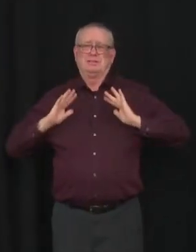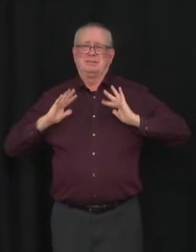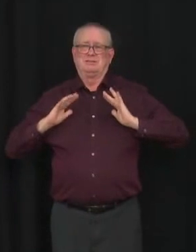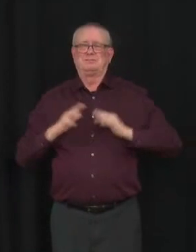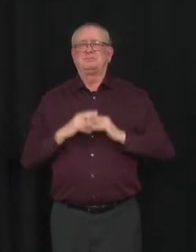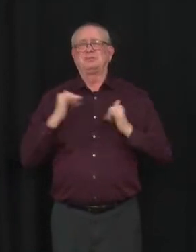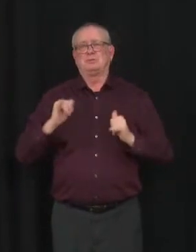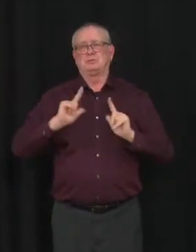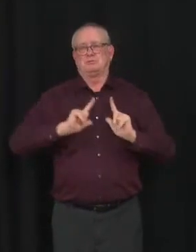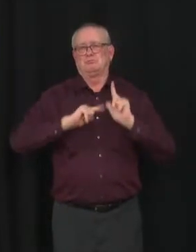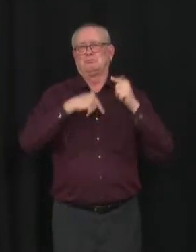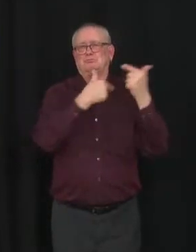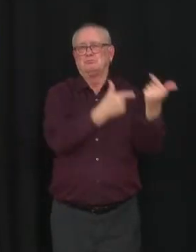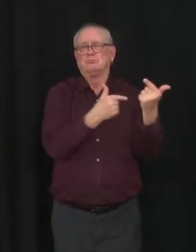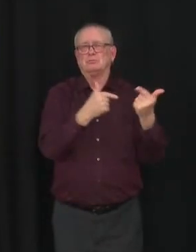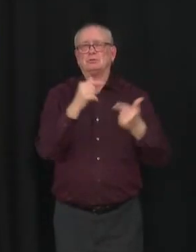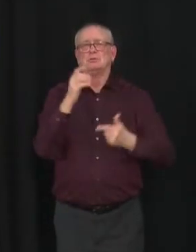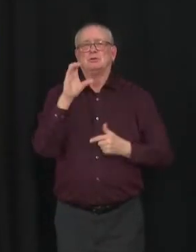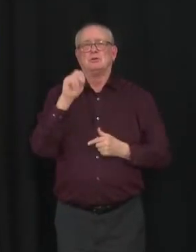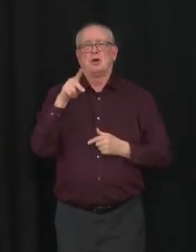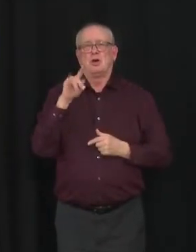details.